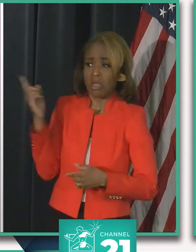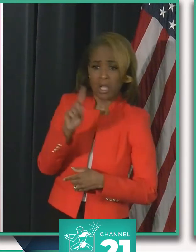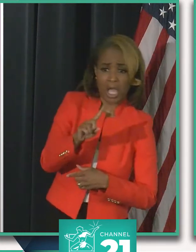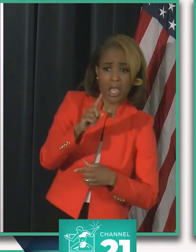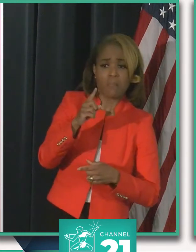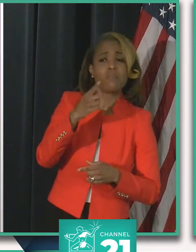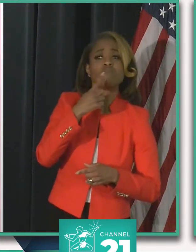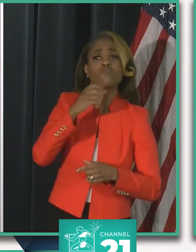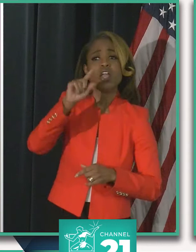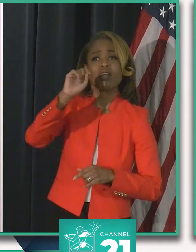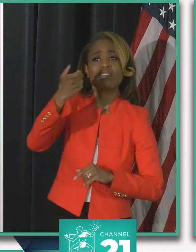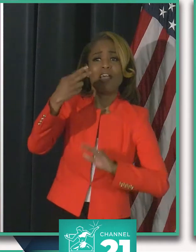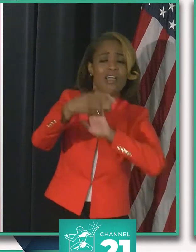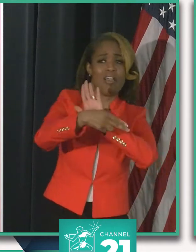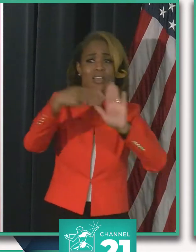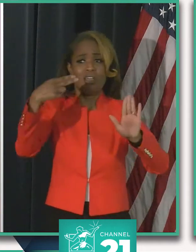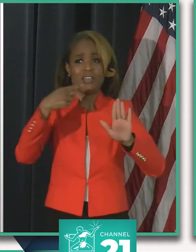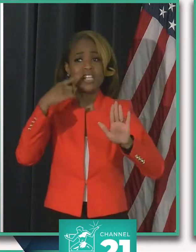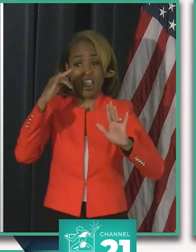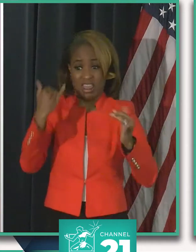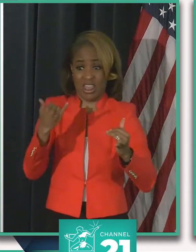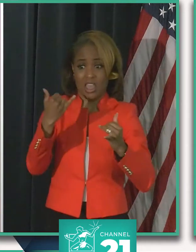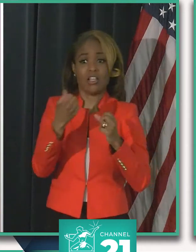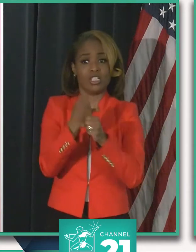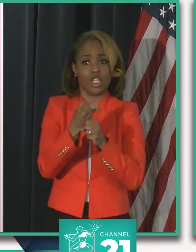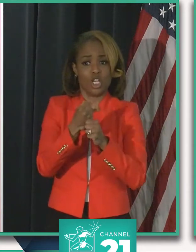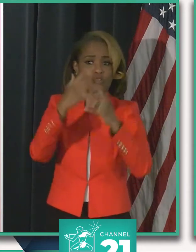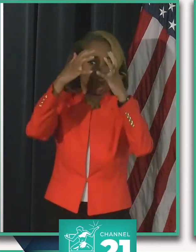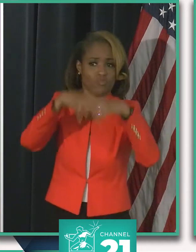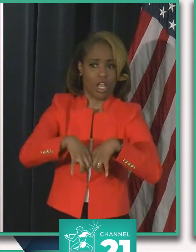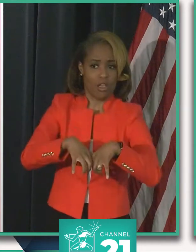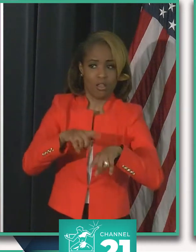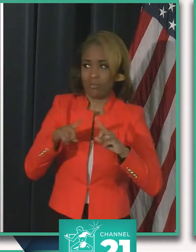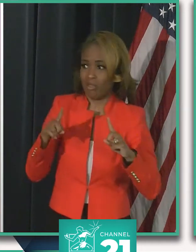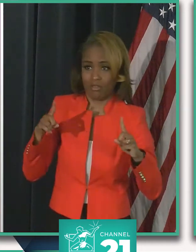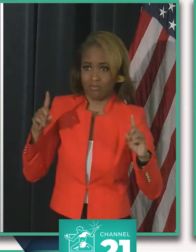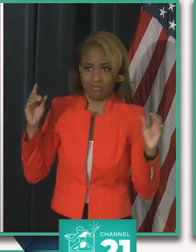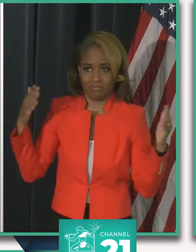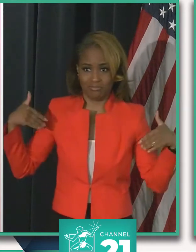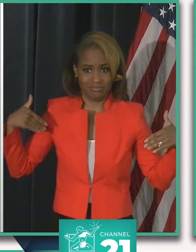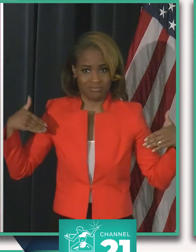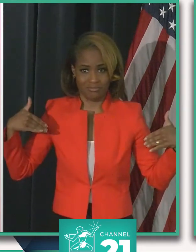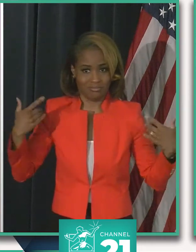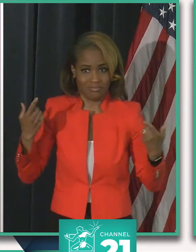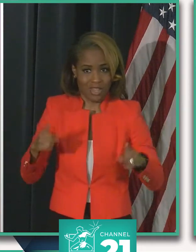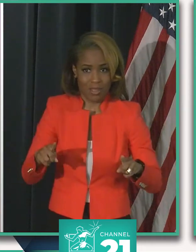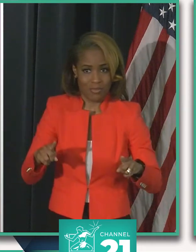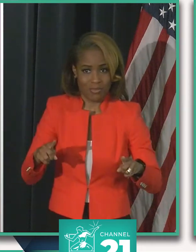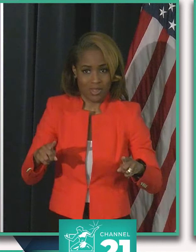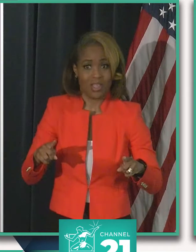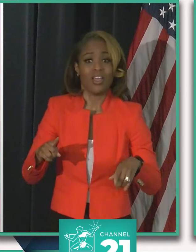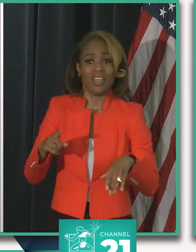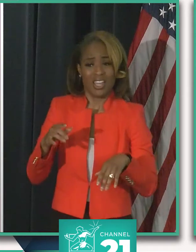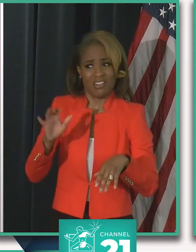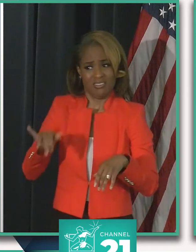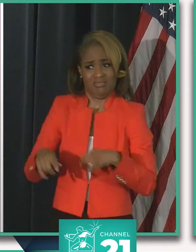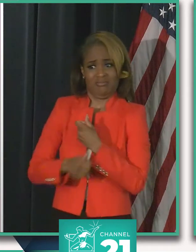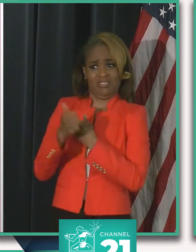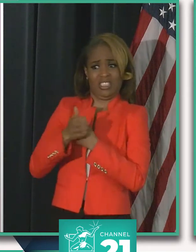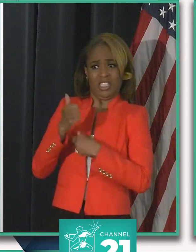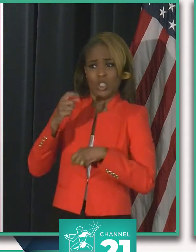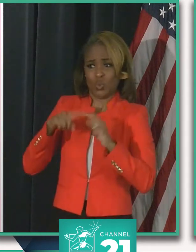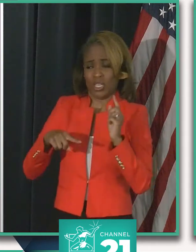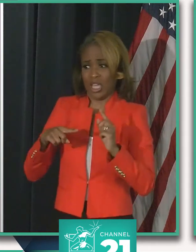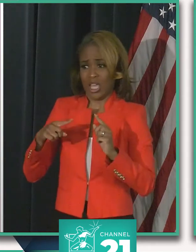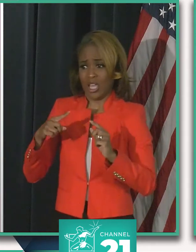tagged the houses and said they would be torn down that year. No one has been out yet to tear them down. And they're hazards. I mean, you can't even